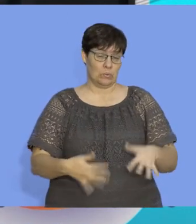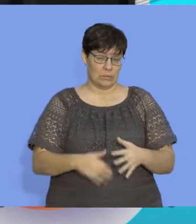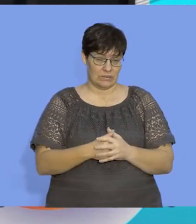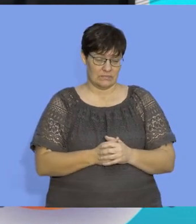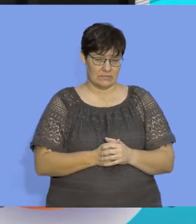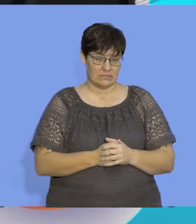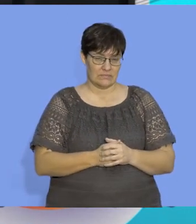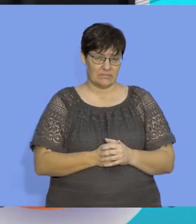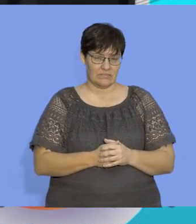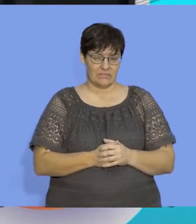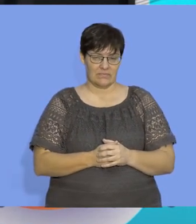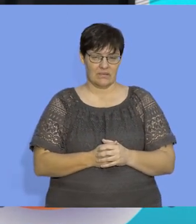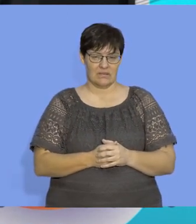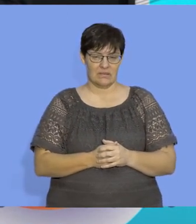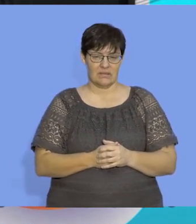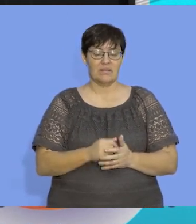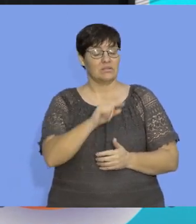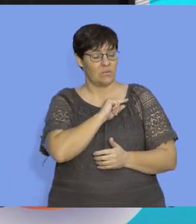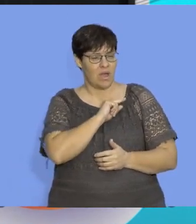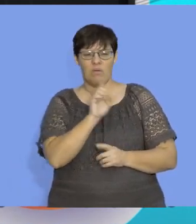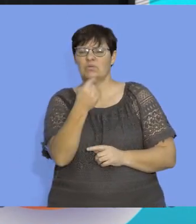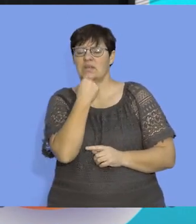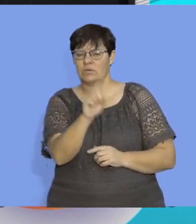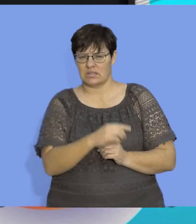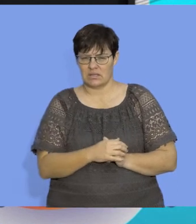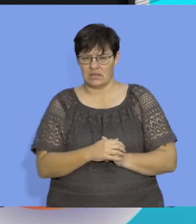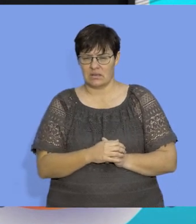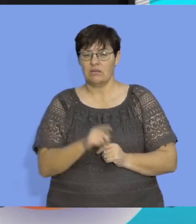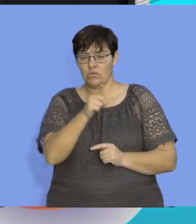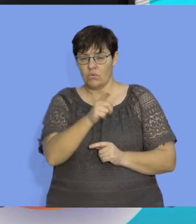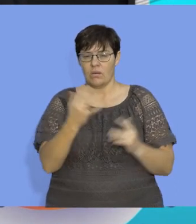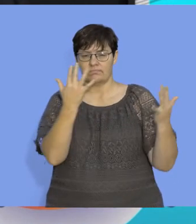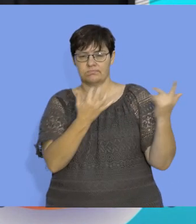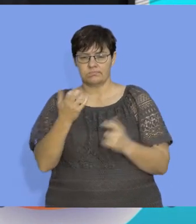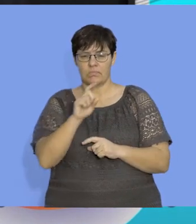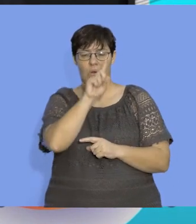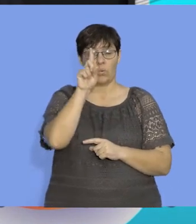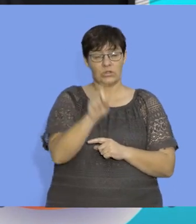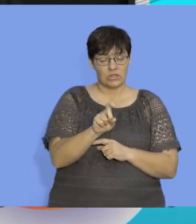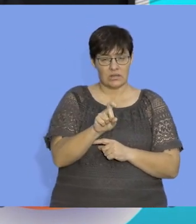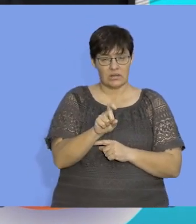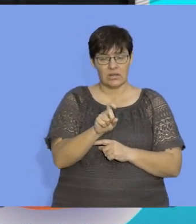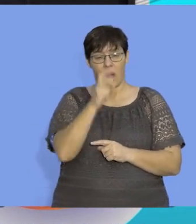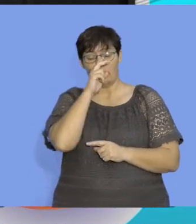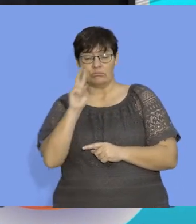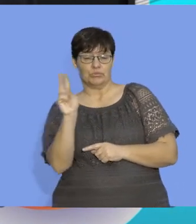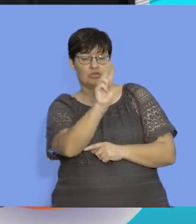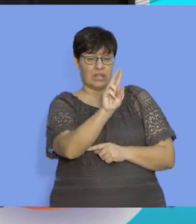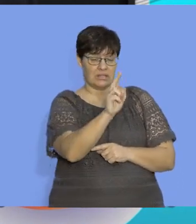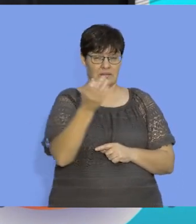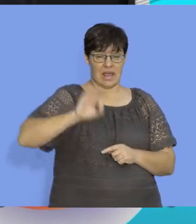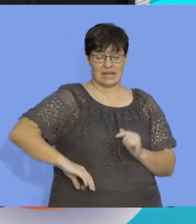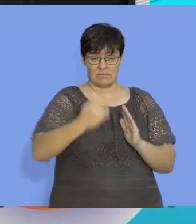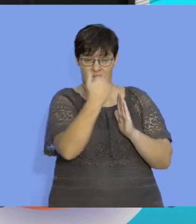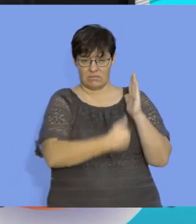therefore, what are we saying? When you are working with a question on the projected income statement, look at the income statement